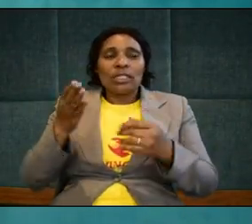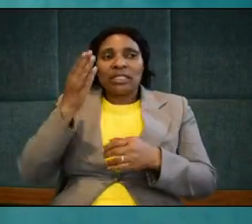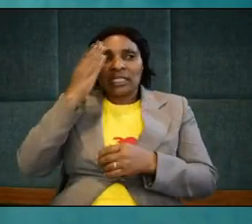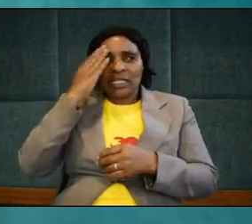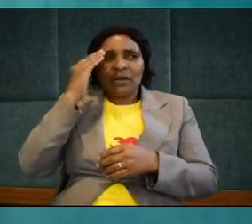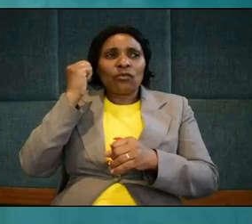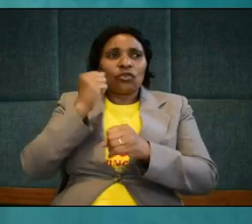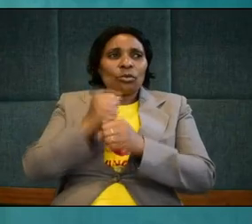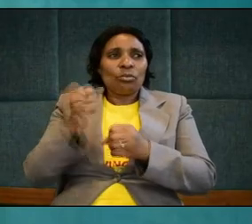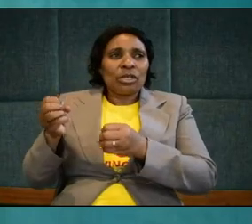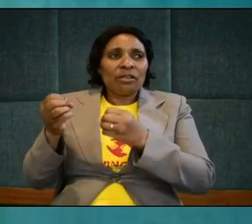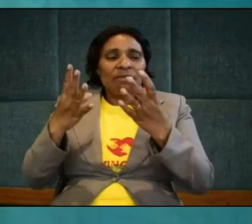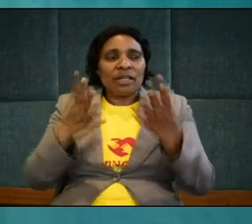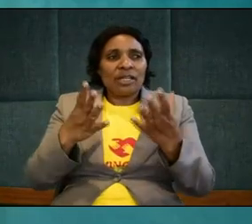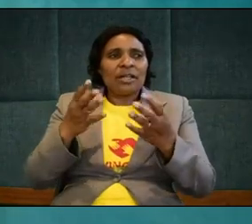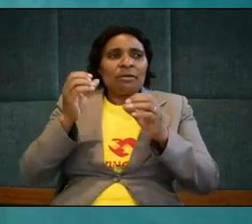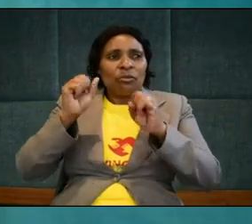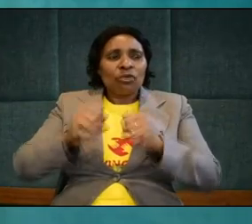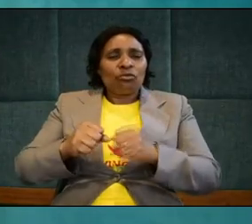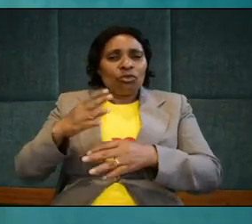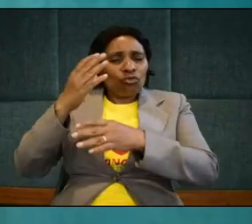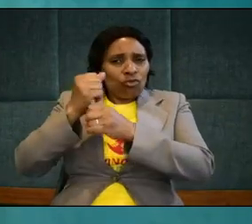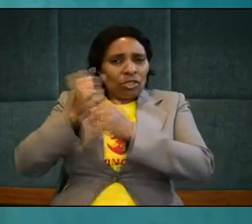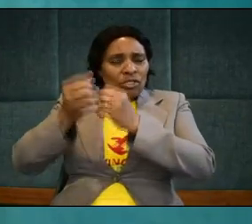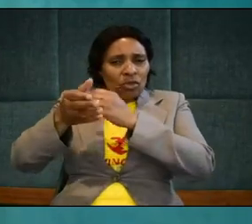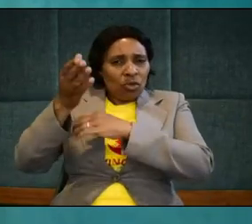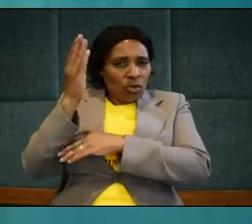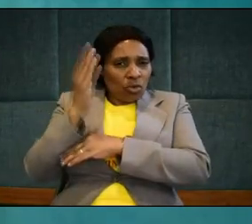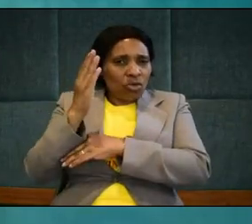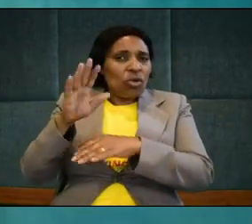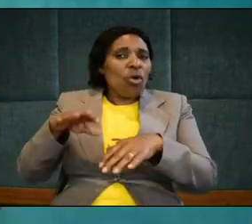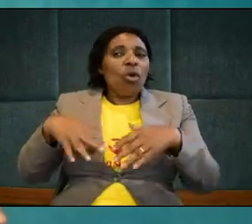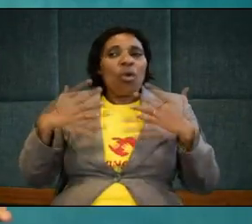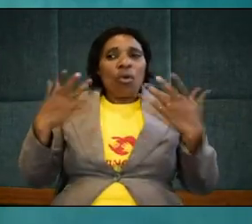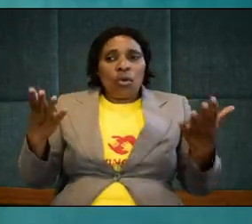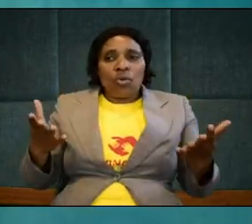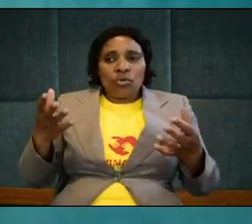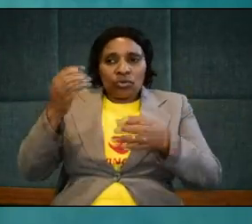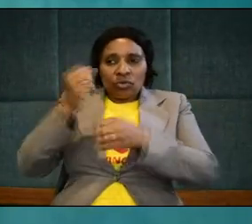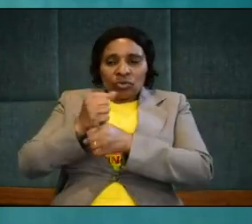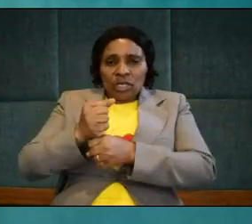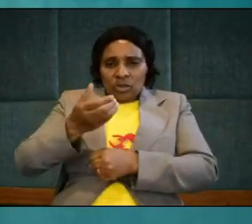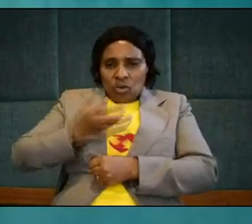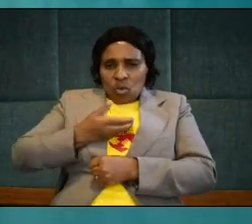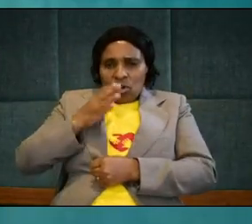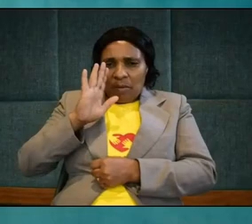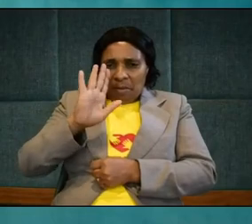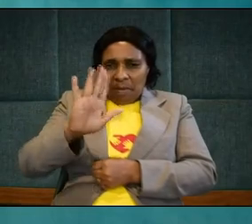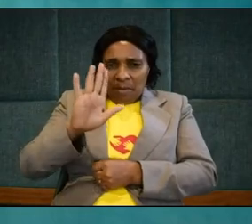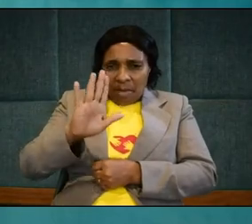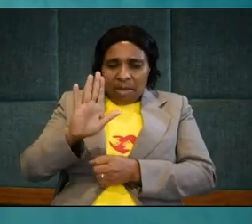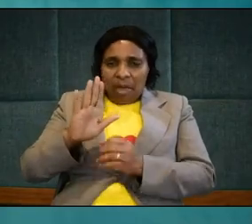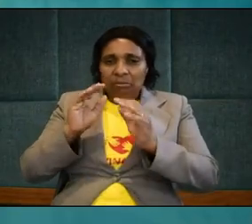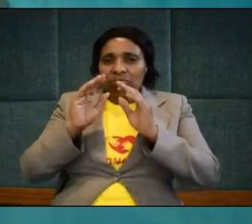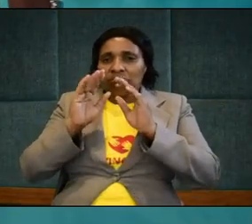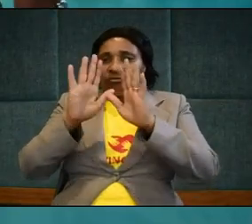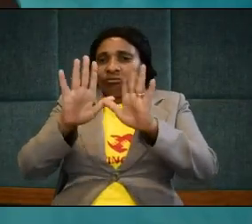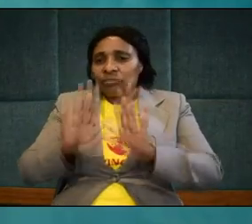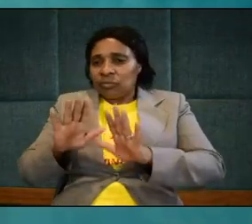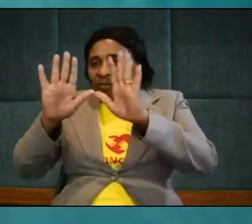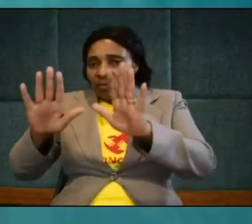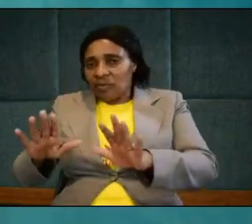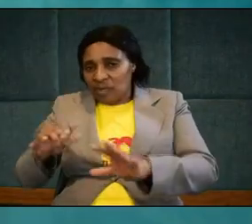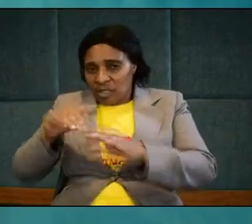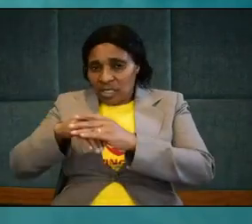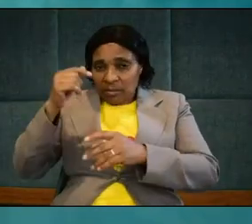being tasked that, will they trust God, or will they trust their own fabrications of their minds? I'd like